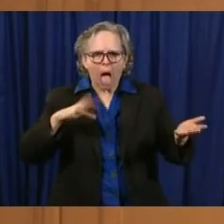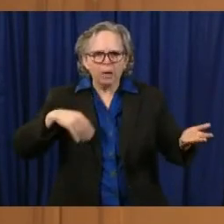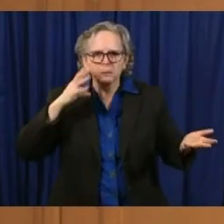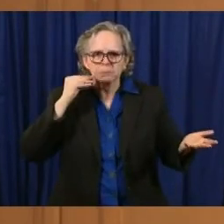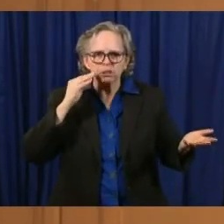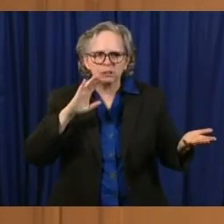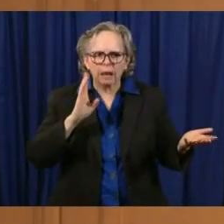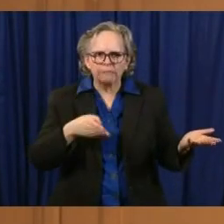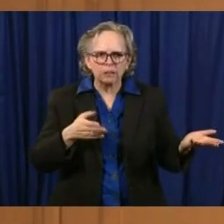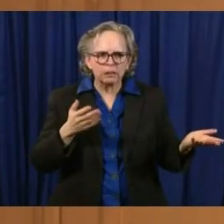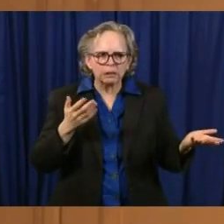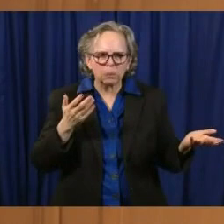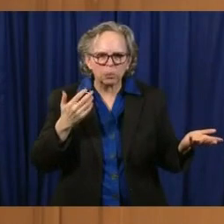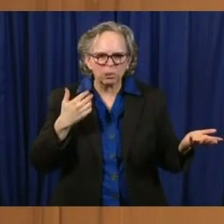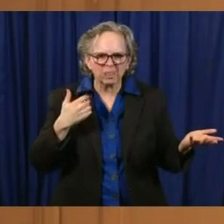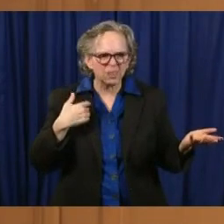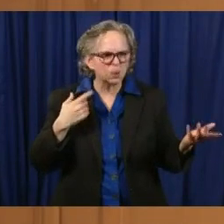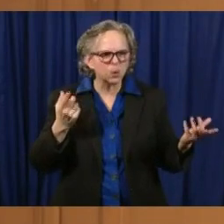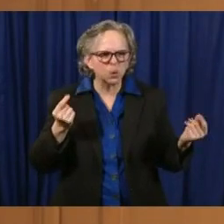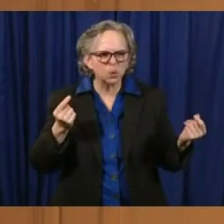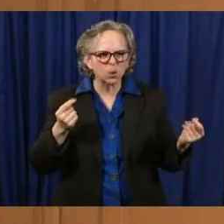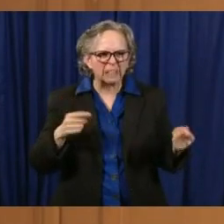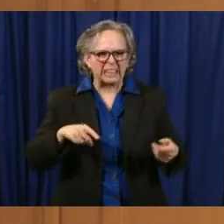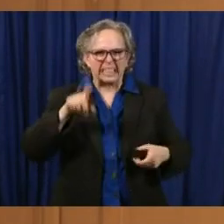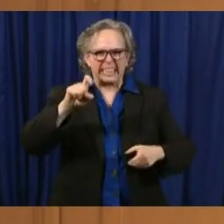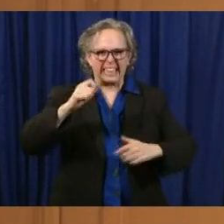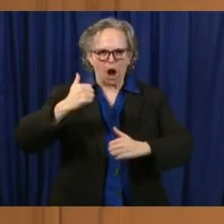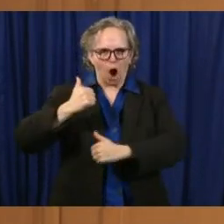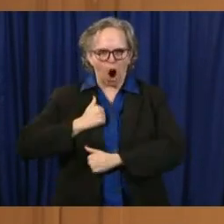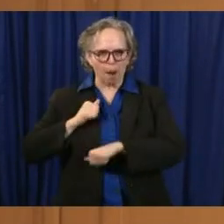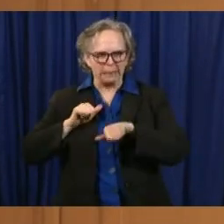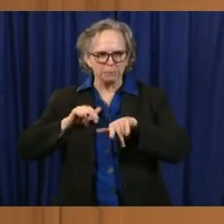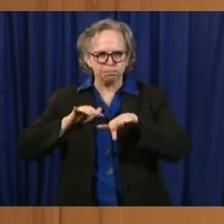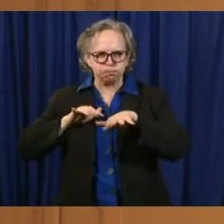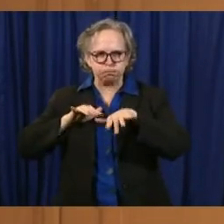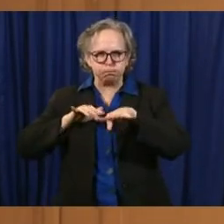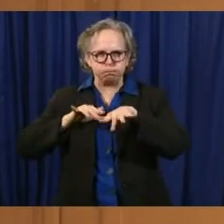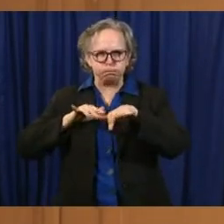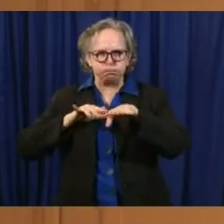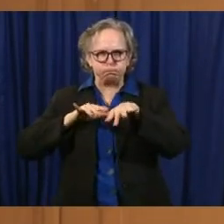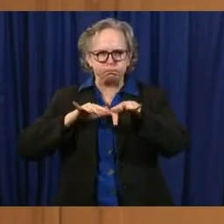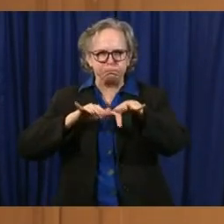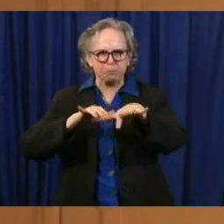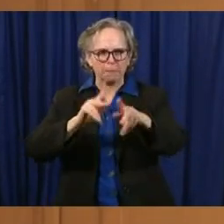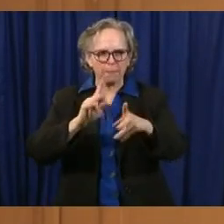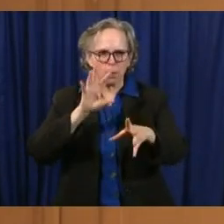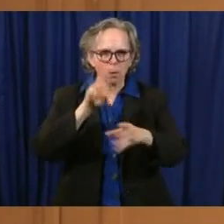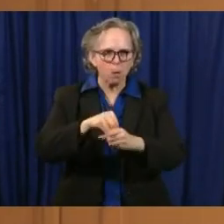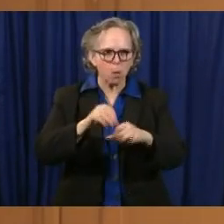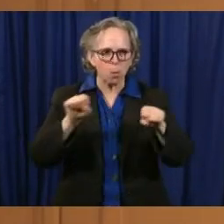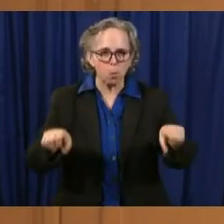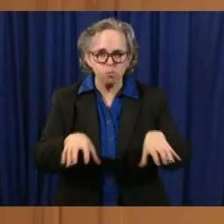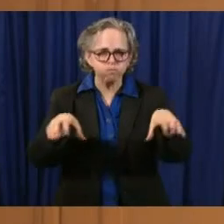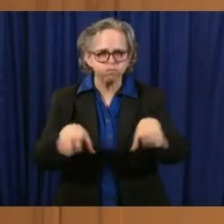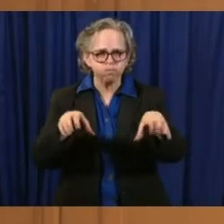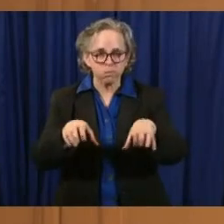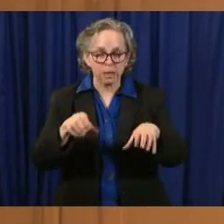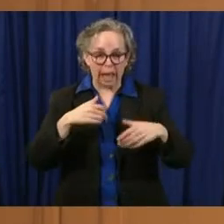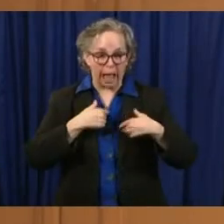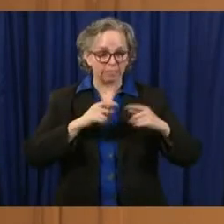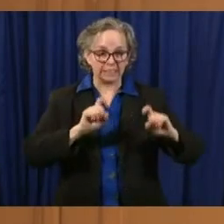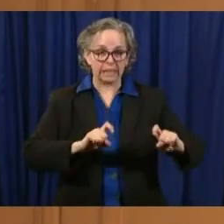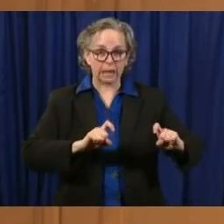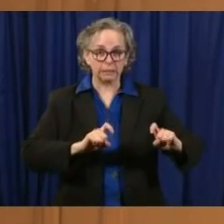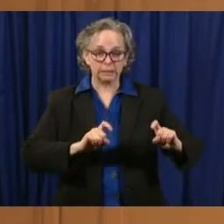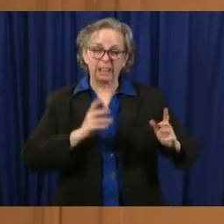army of workforce to be able to do. Let's just say we have the testing, you want to know someone is infectious